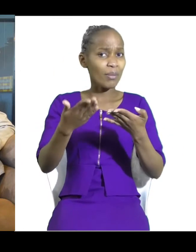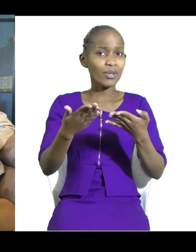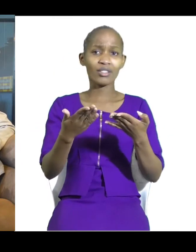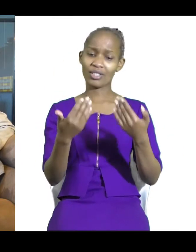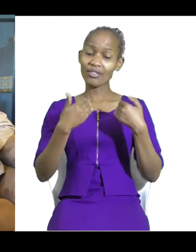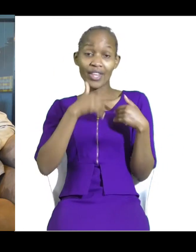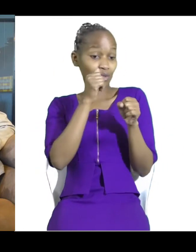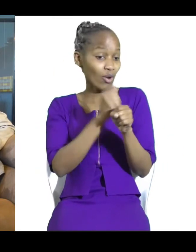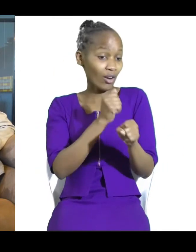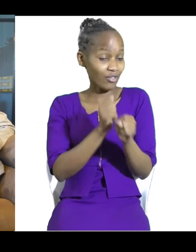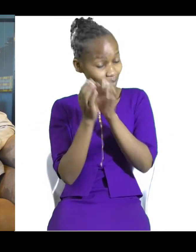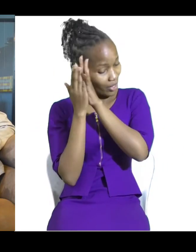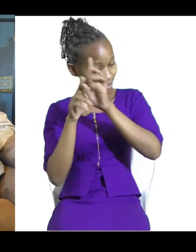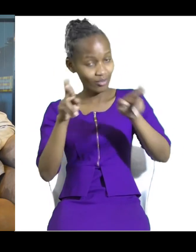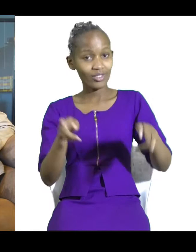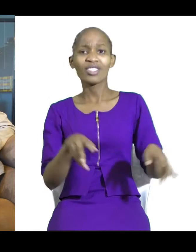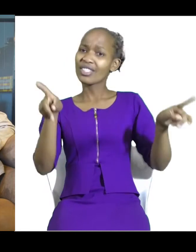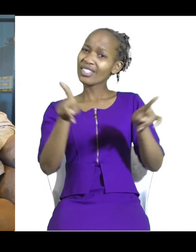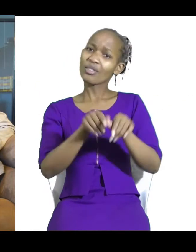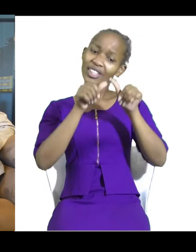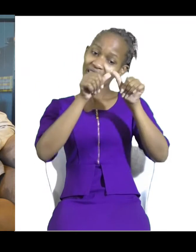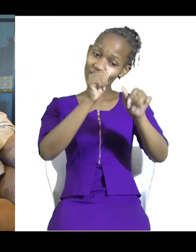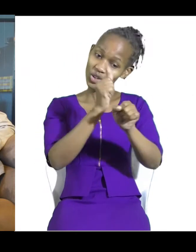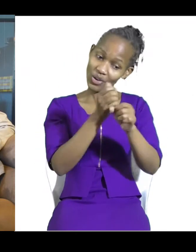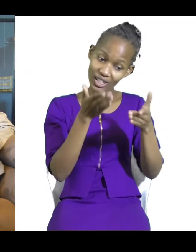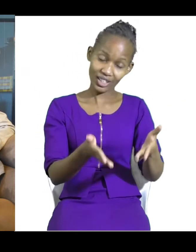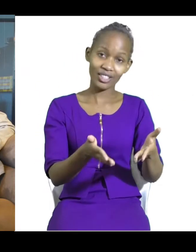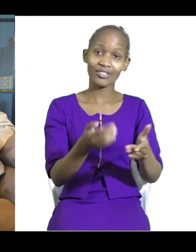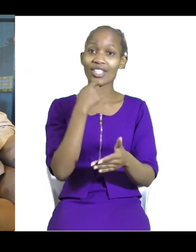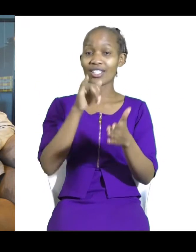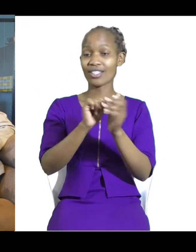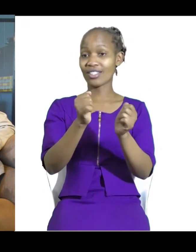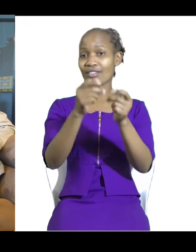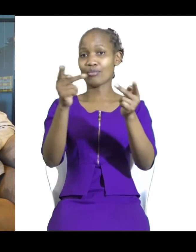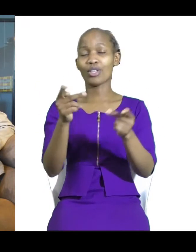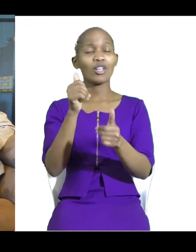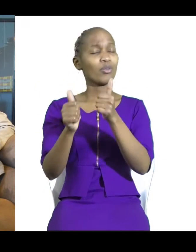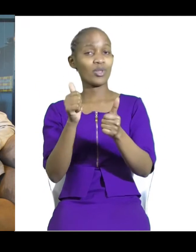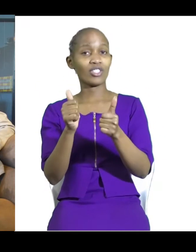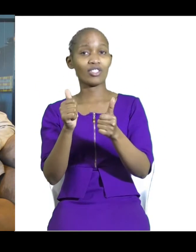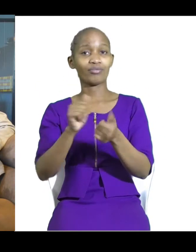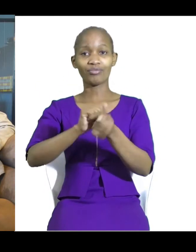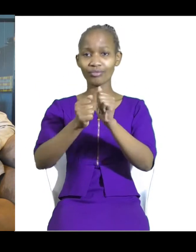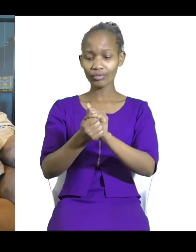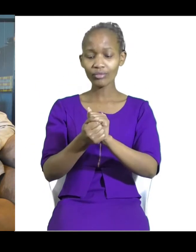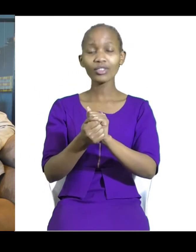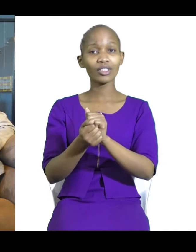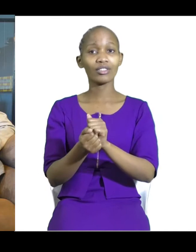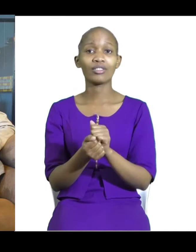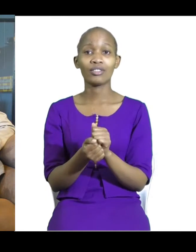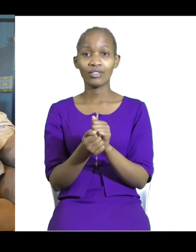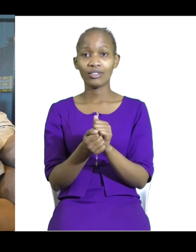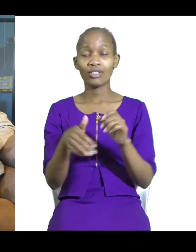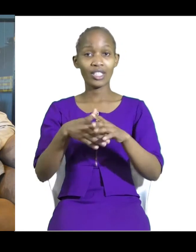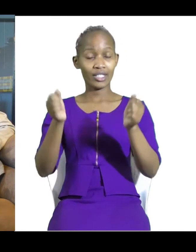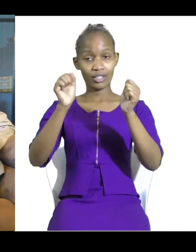it means that they have to work from the bedroom, they'll work from the bedroom. So I would say that the safe spaces that have been brought by not